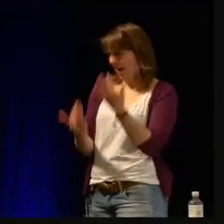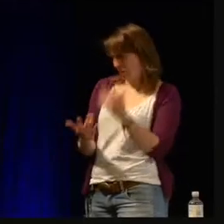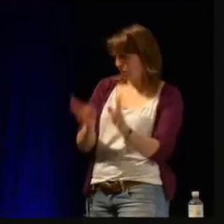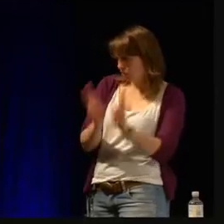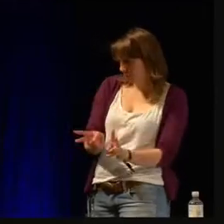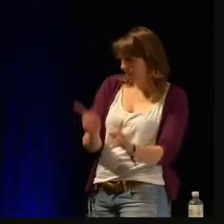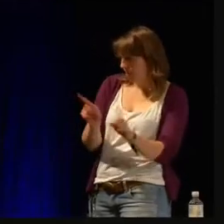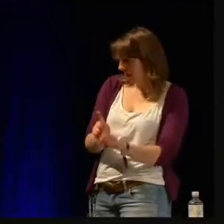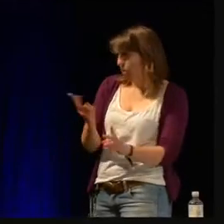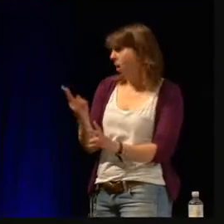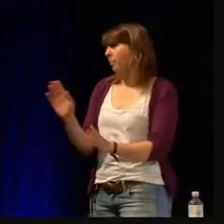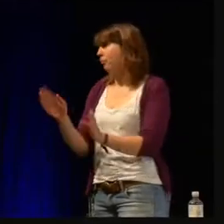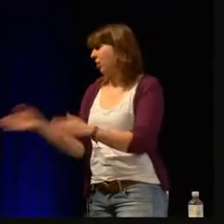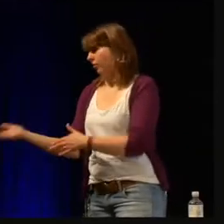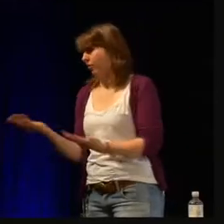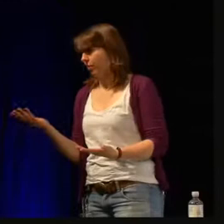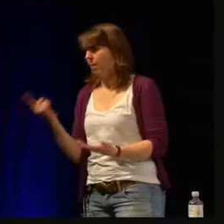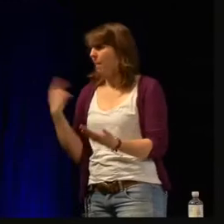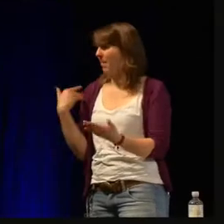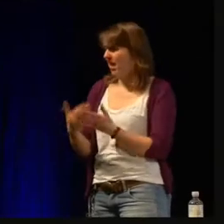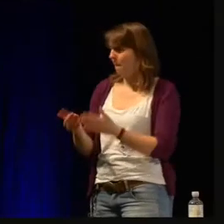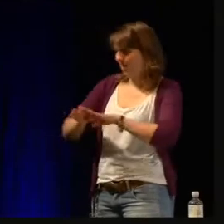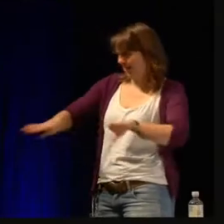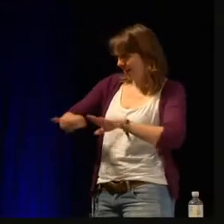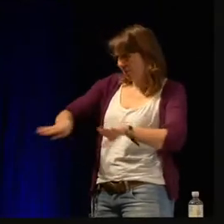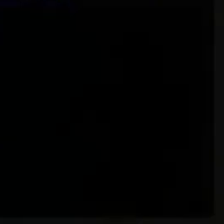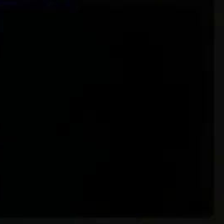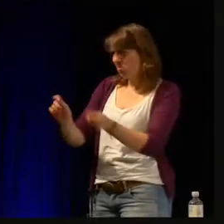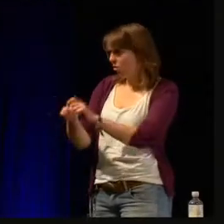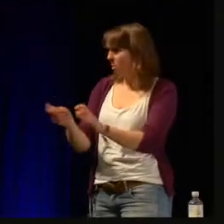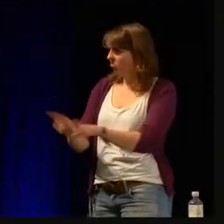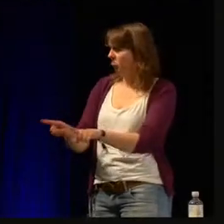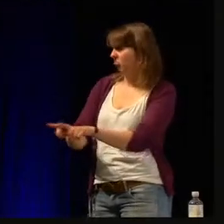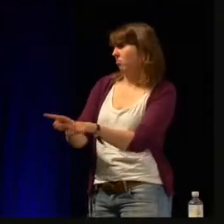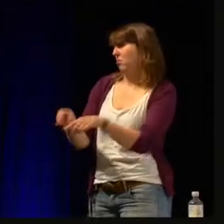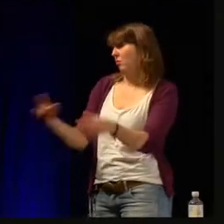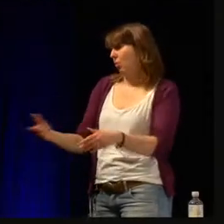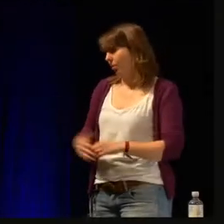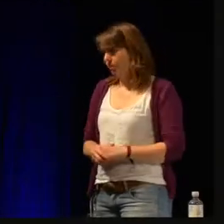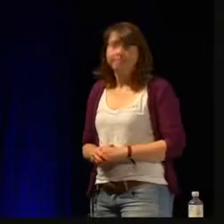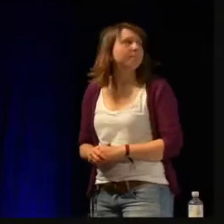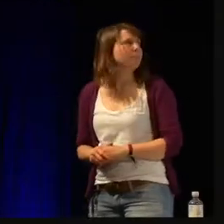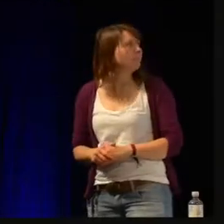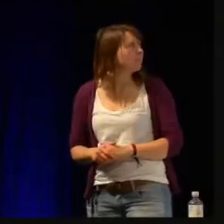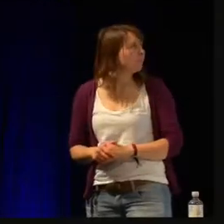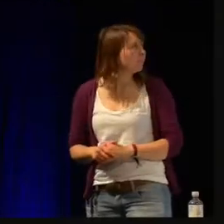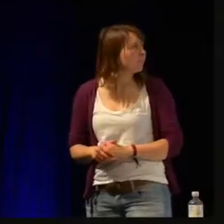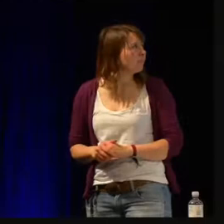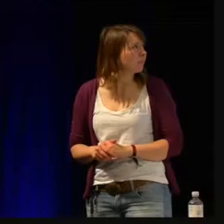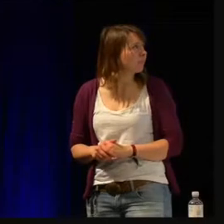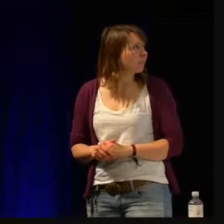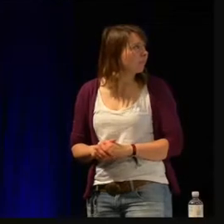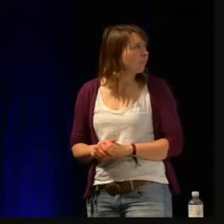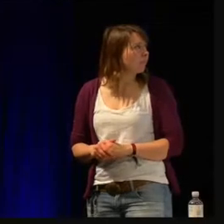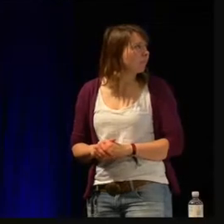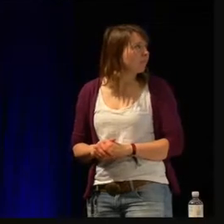and to really check whether algorithms are valid in a certain case or not. But